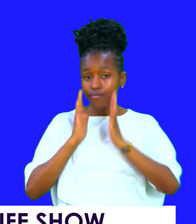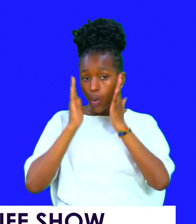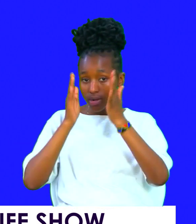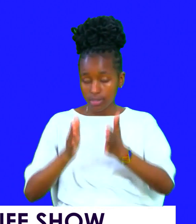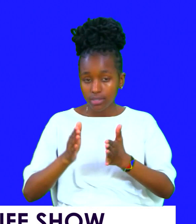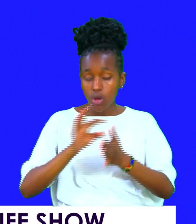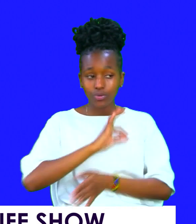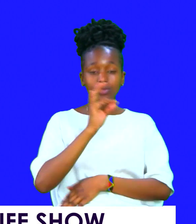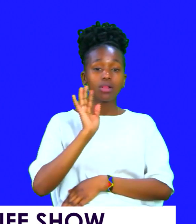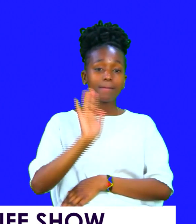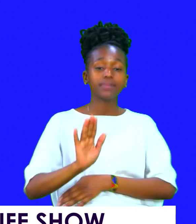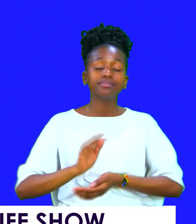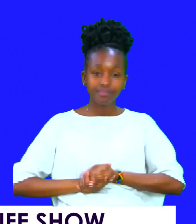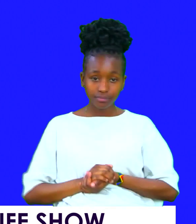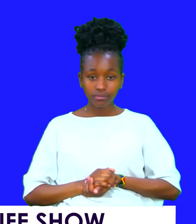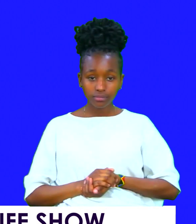on your soul.